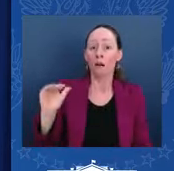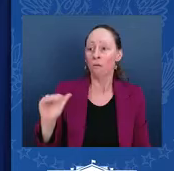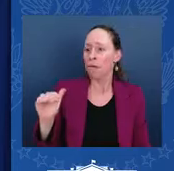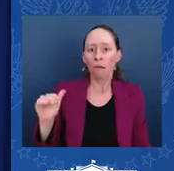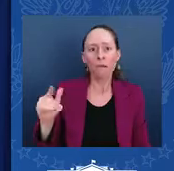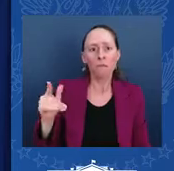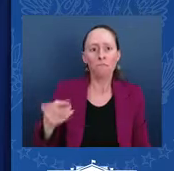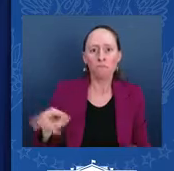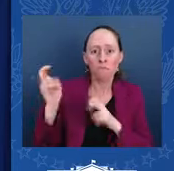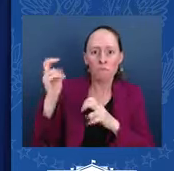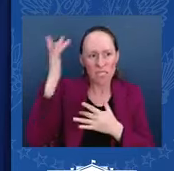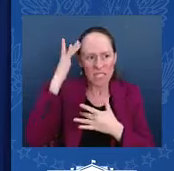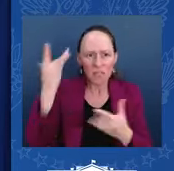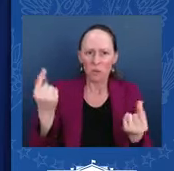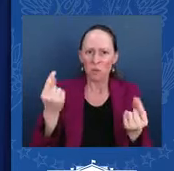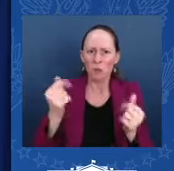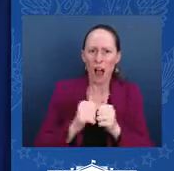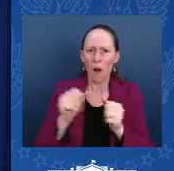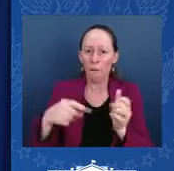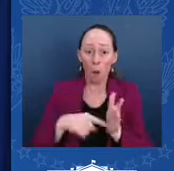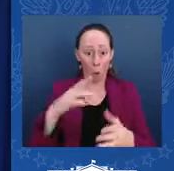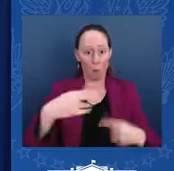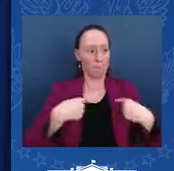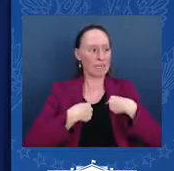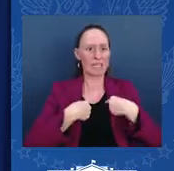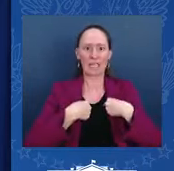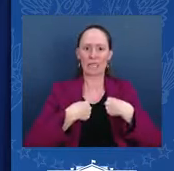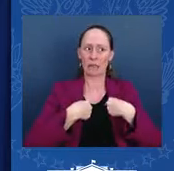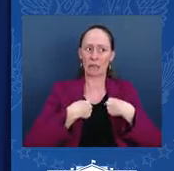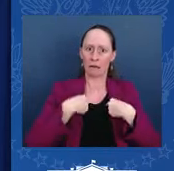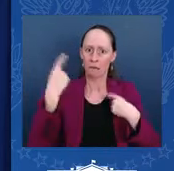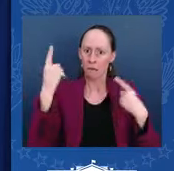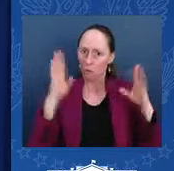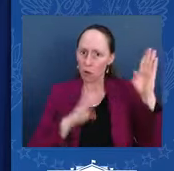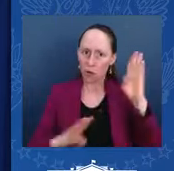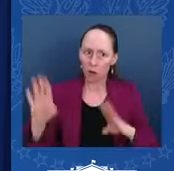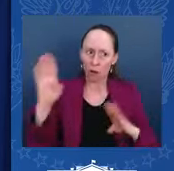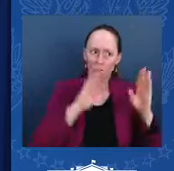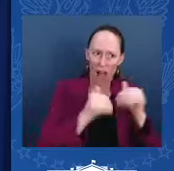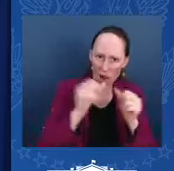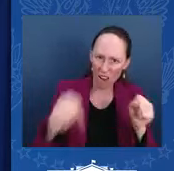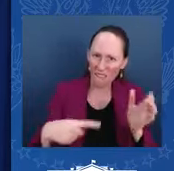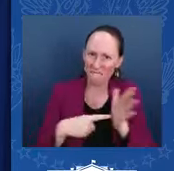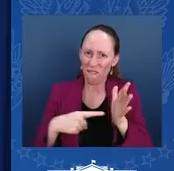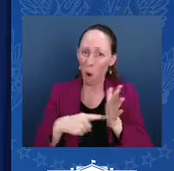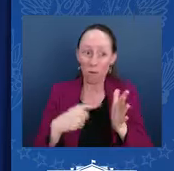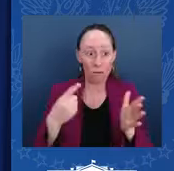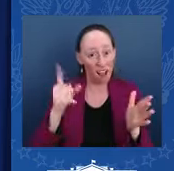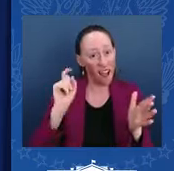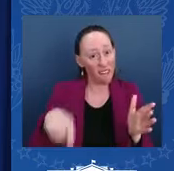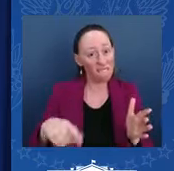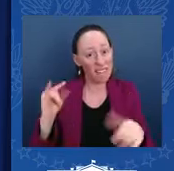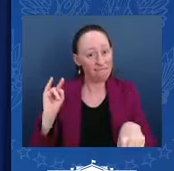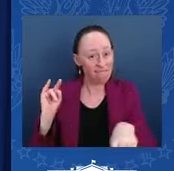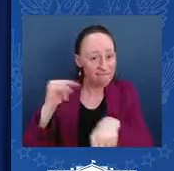bills? Will you have to sell the house? Will you have to get a mortgage? How in God's name are we going to pay for those